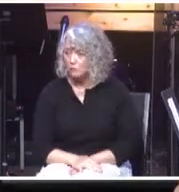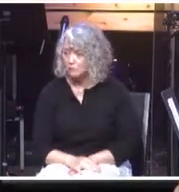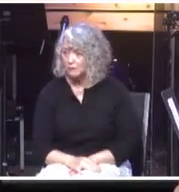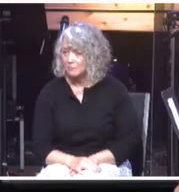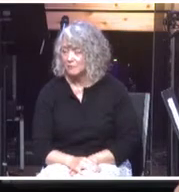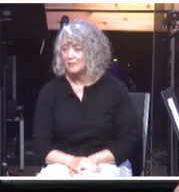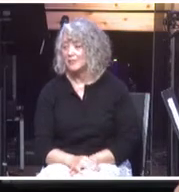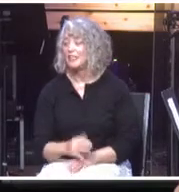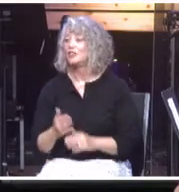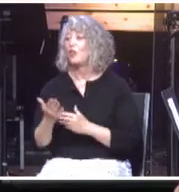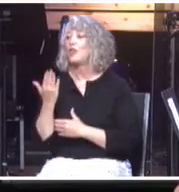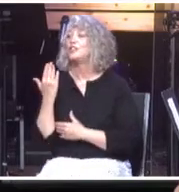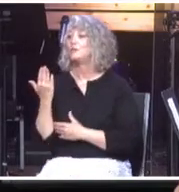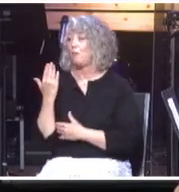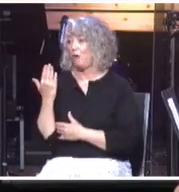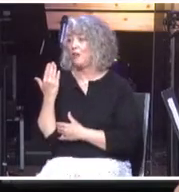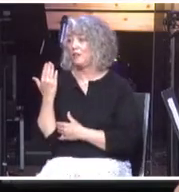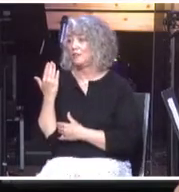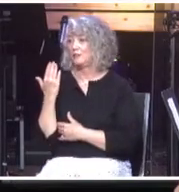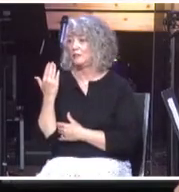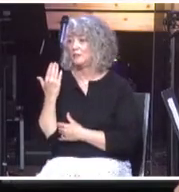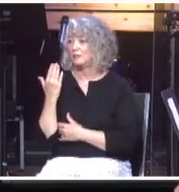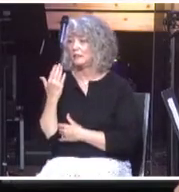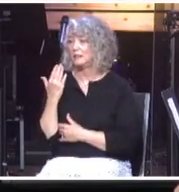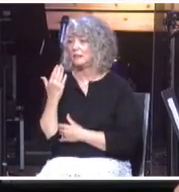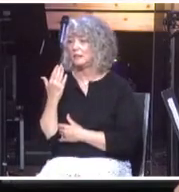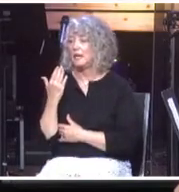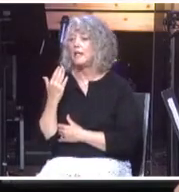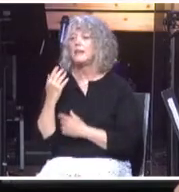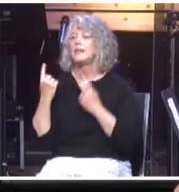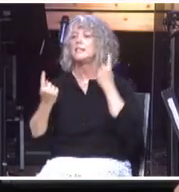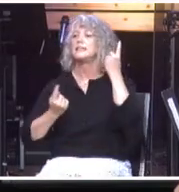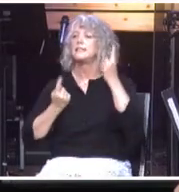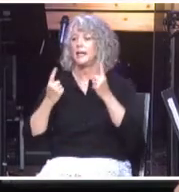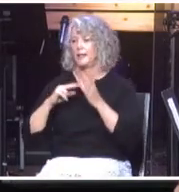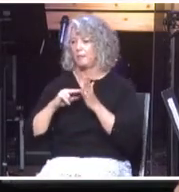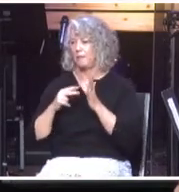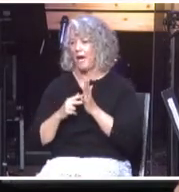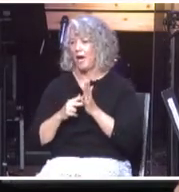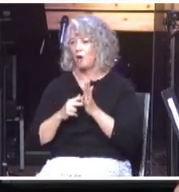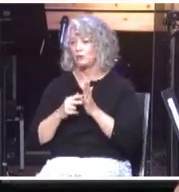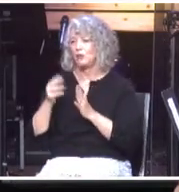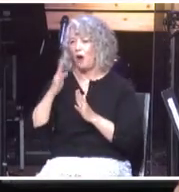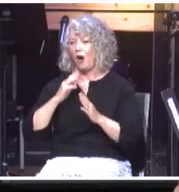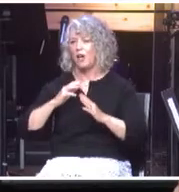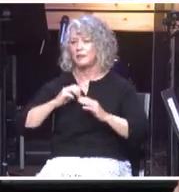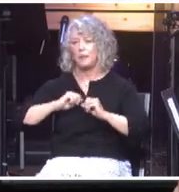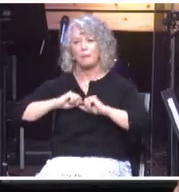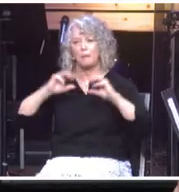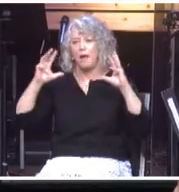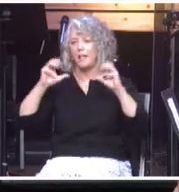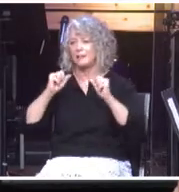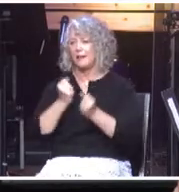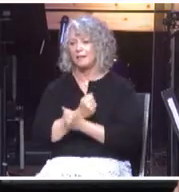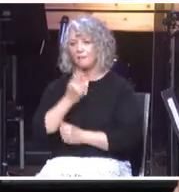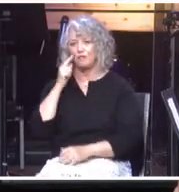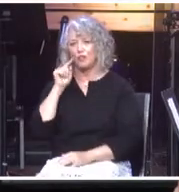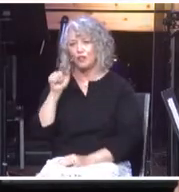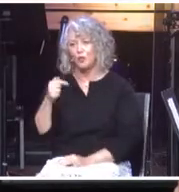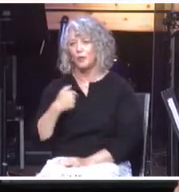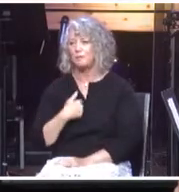So this morning, let's give some thought to the amazing love God has for you and